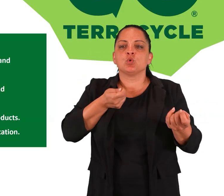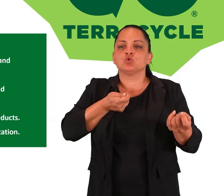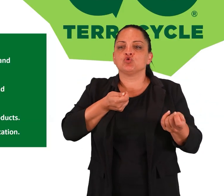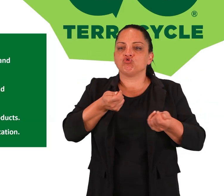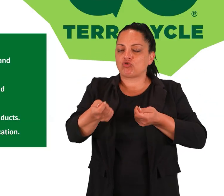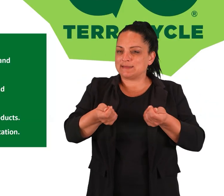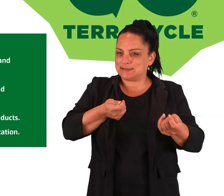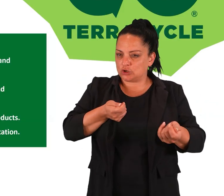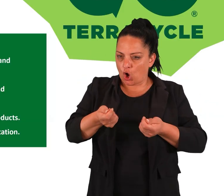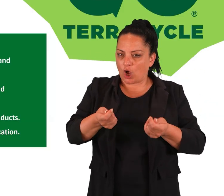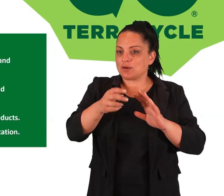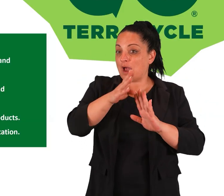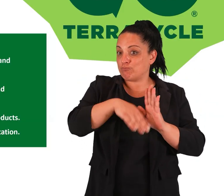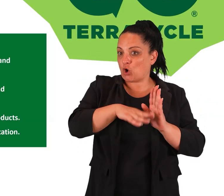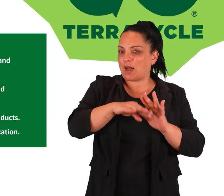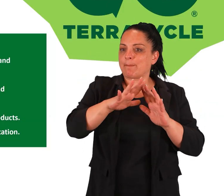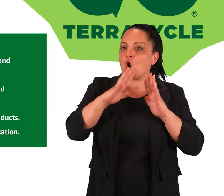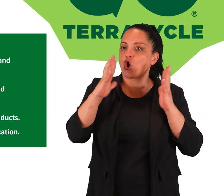operates global